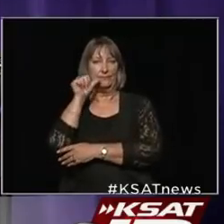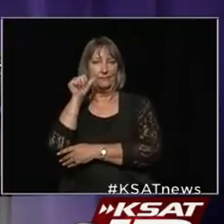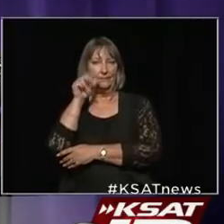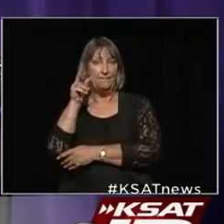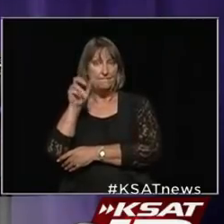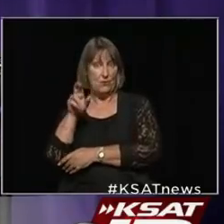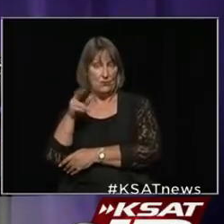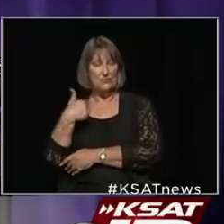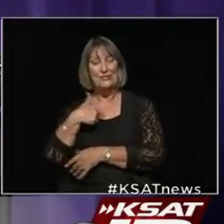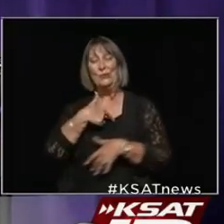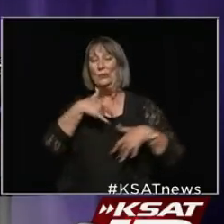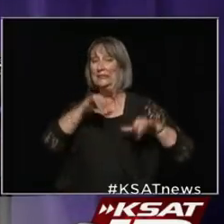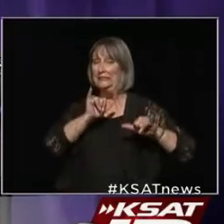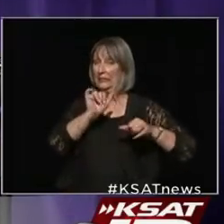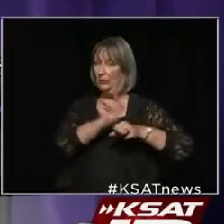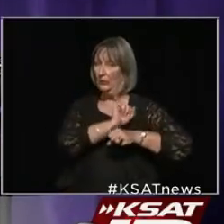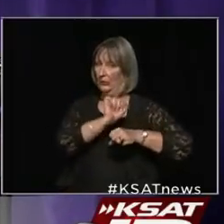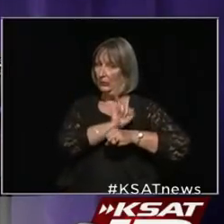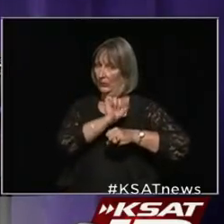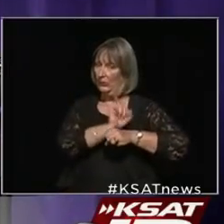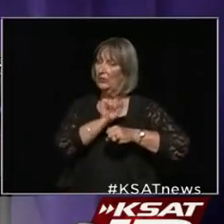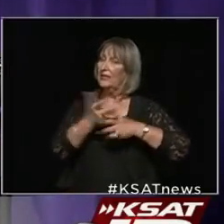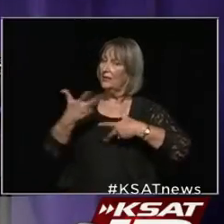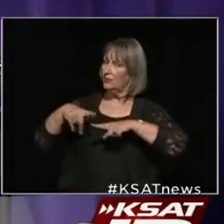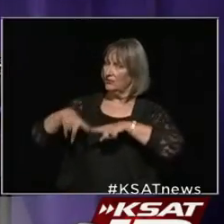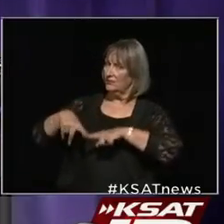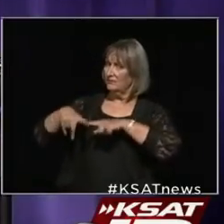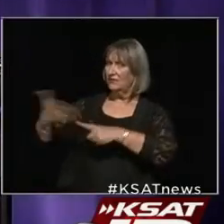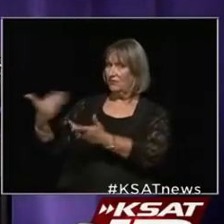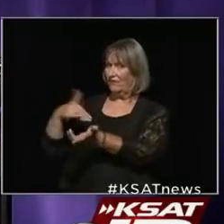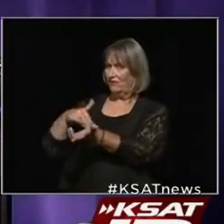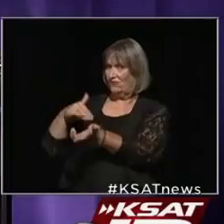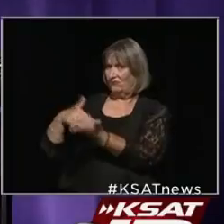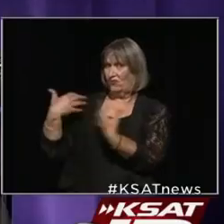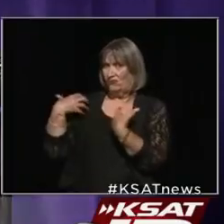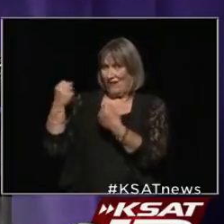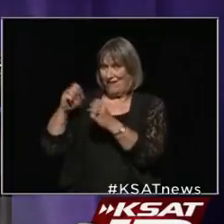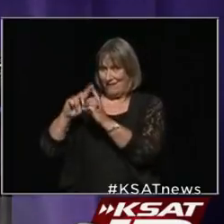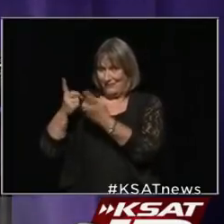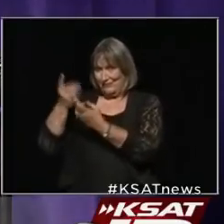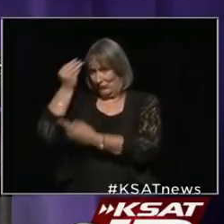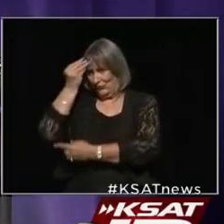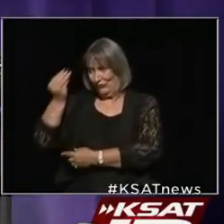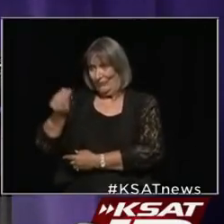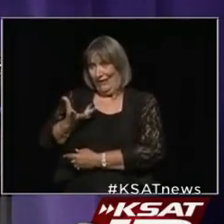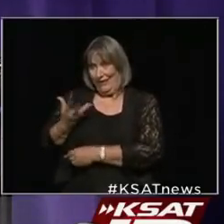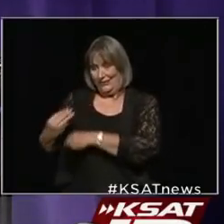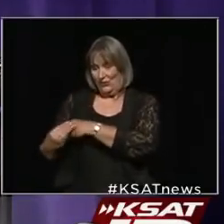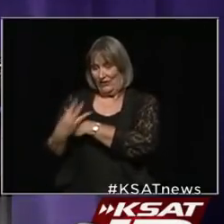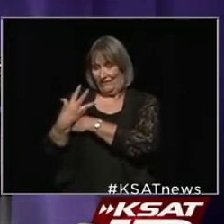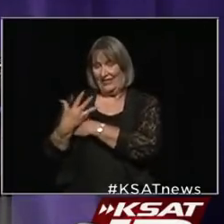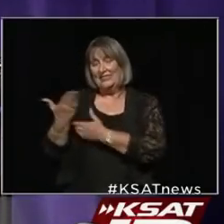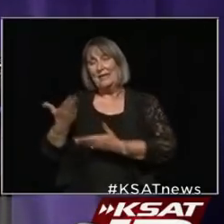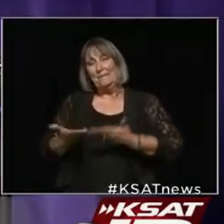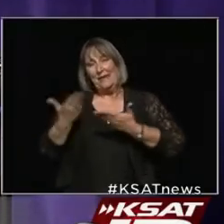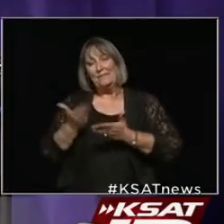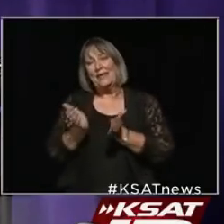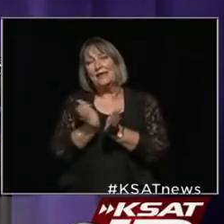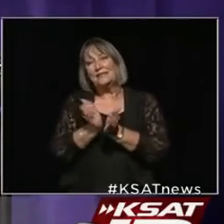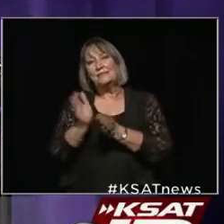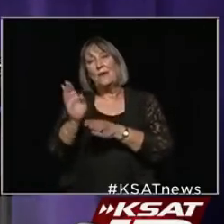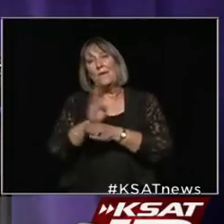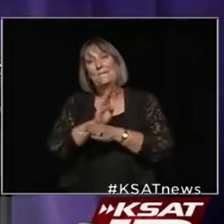One thing we're working on currently, and we hope to have in the next few weeks, is an additional small business grant program that will be